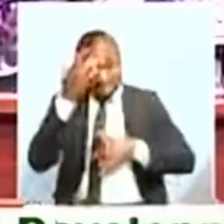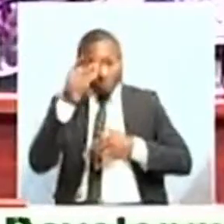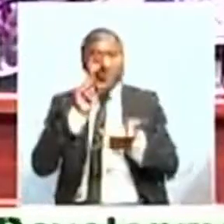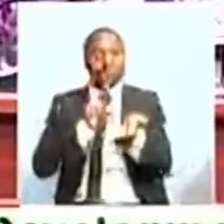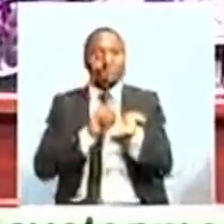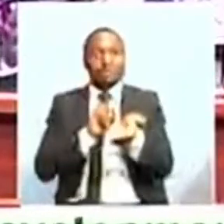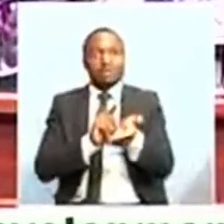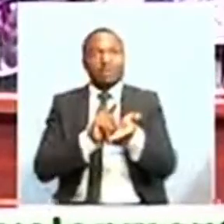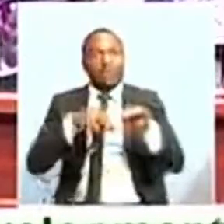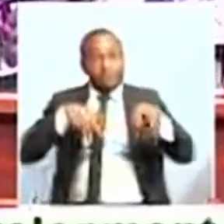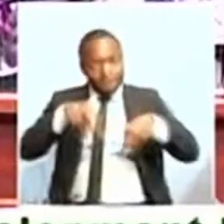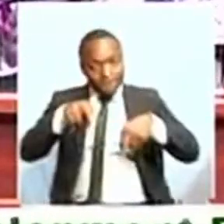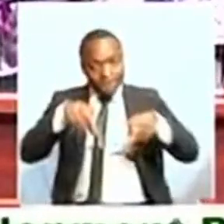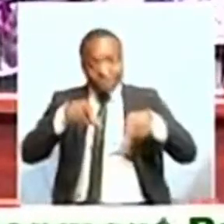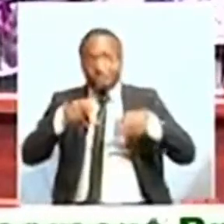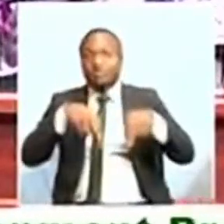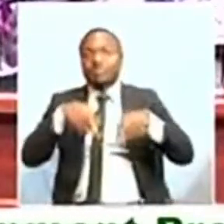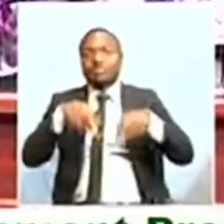is